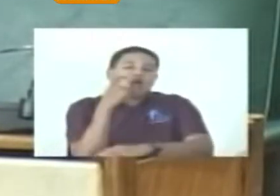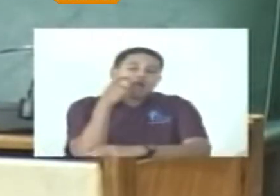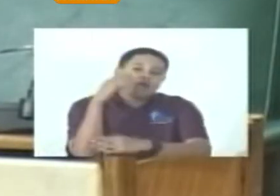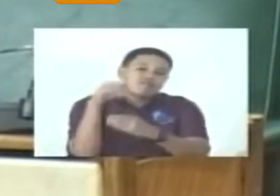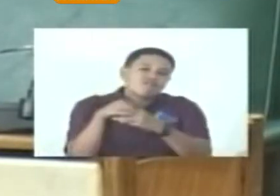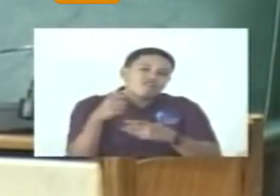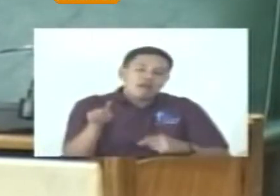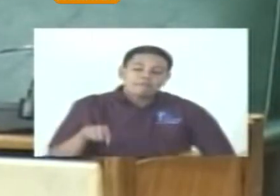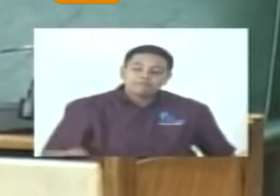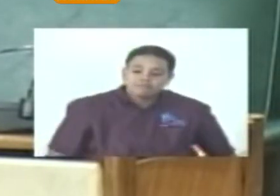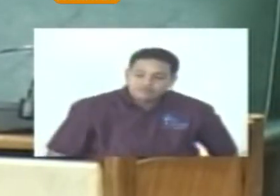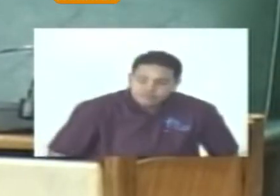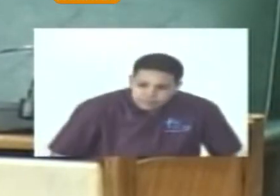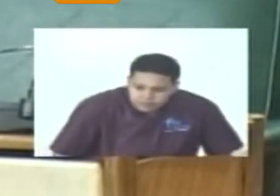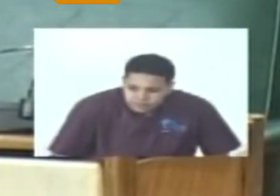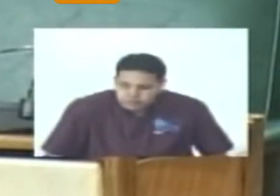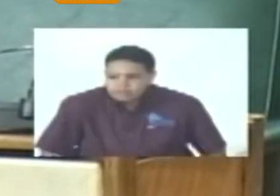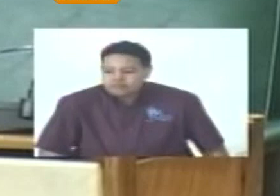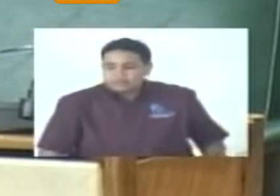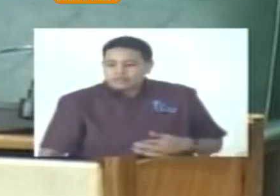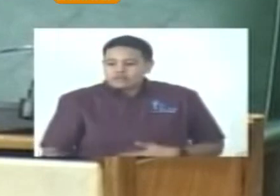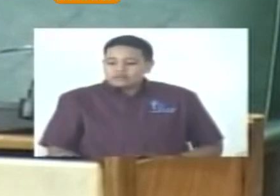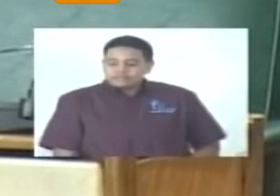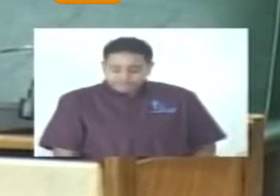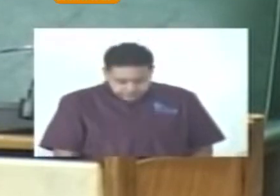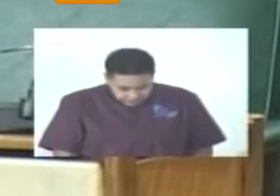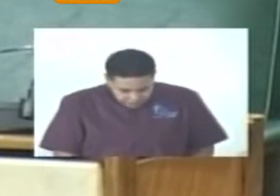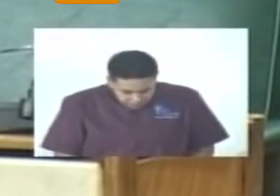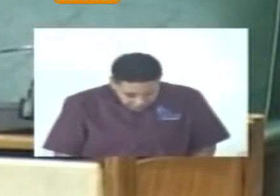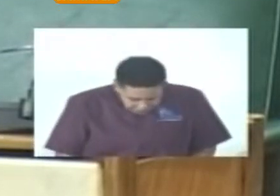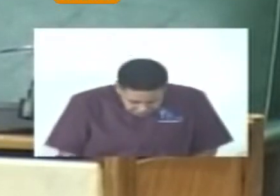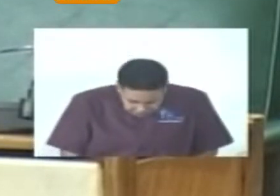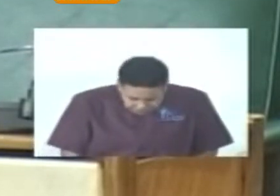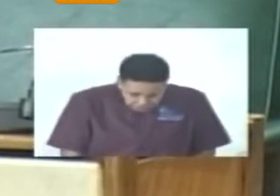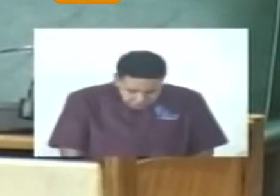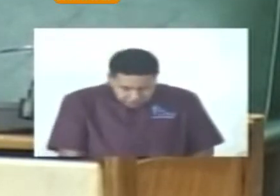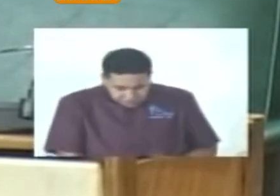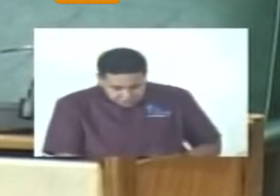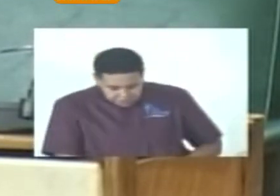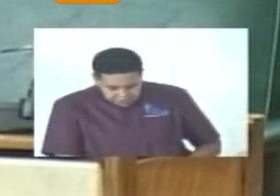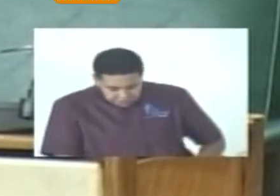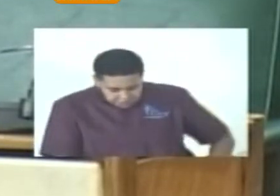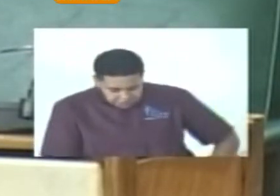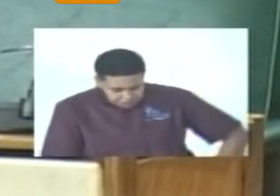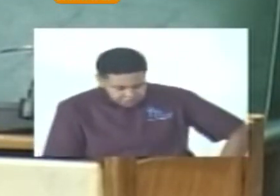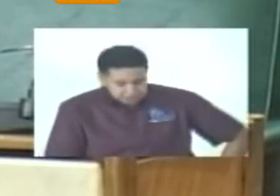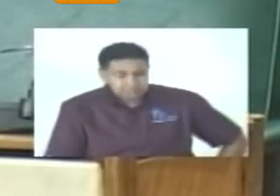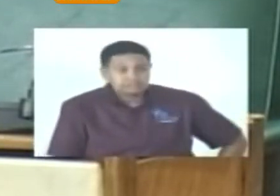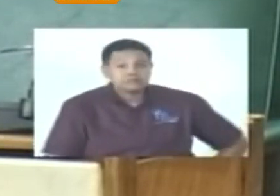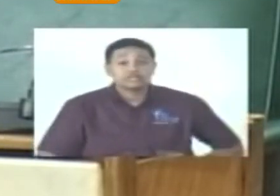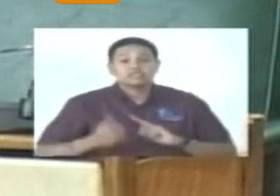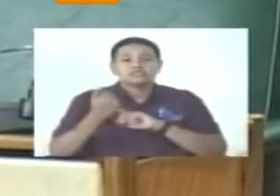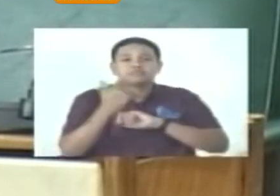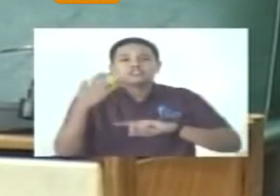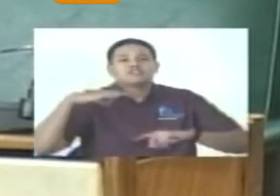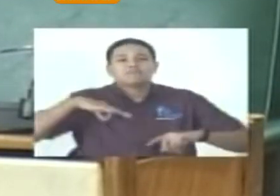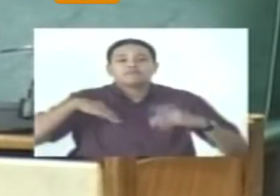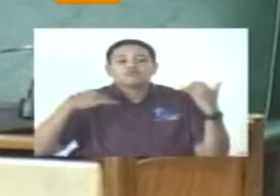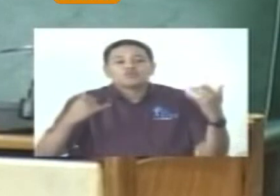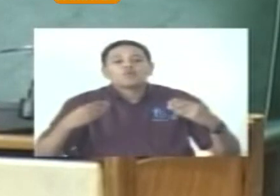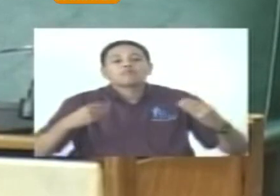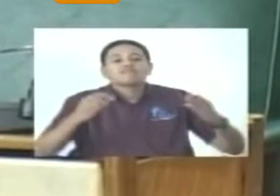organization. The expansion of benefit, as it is now provided for in Section 11 of the